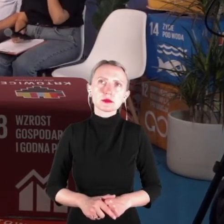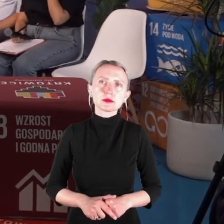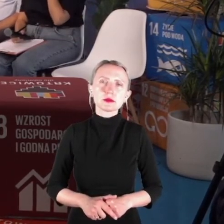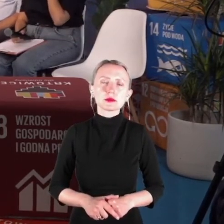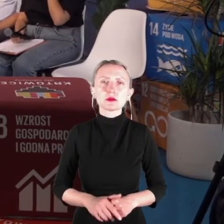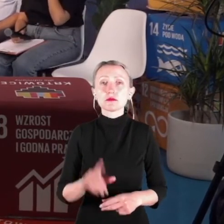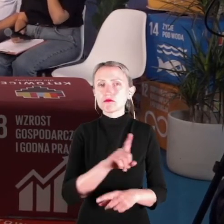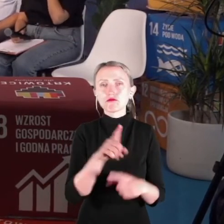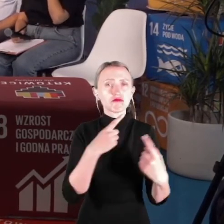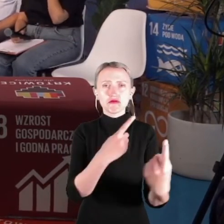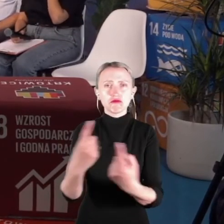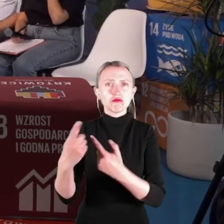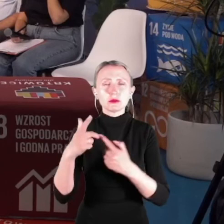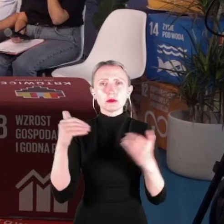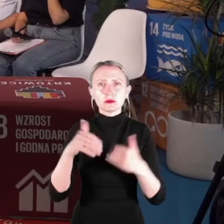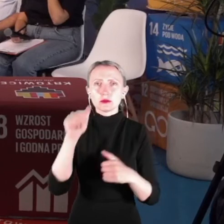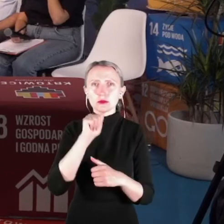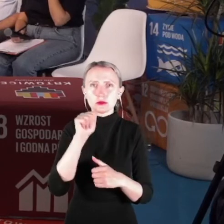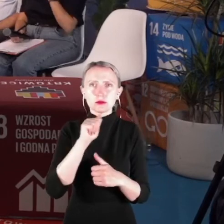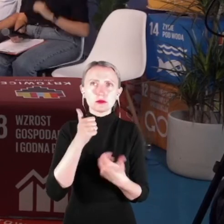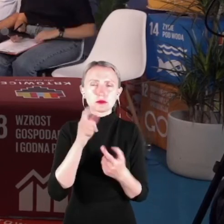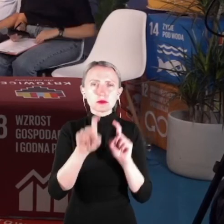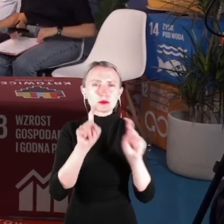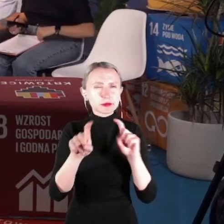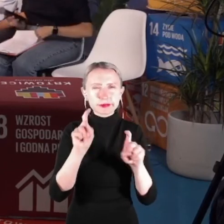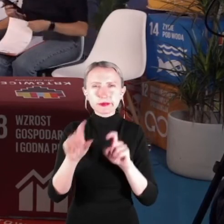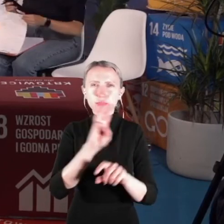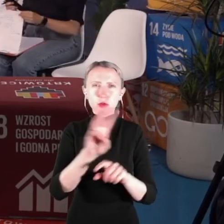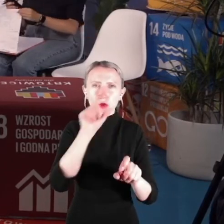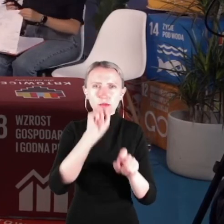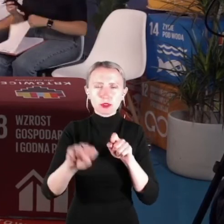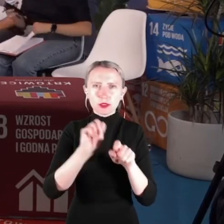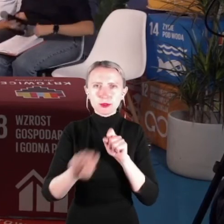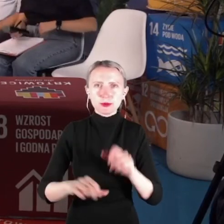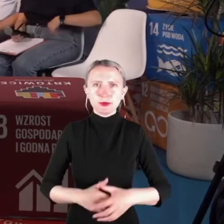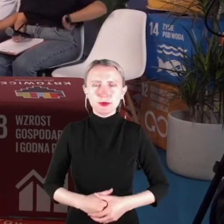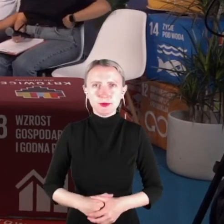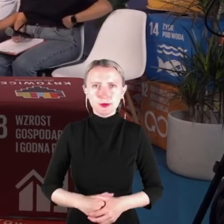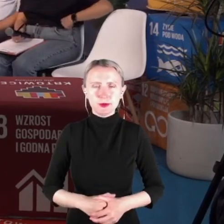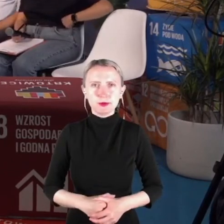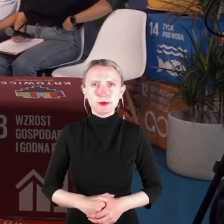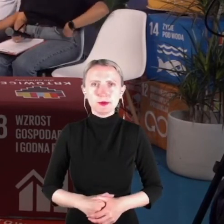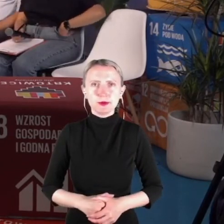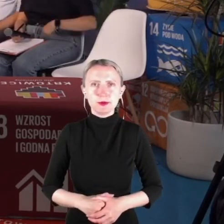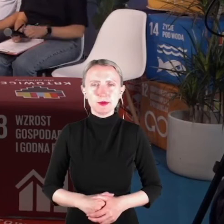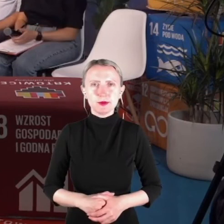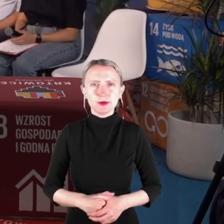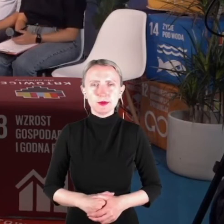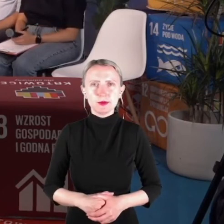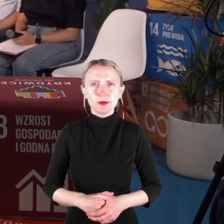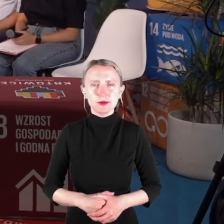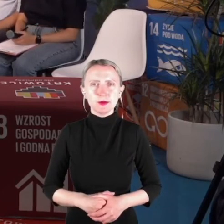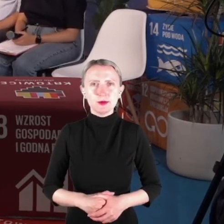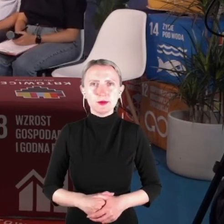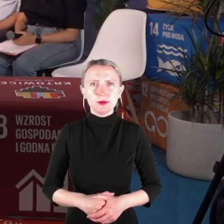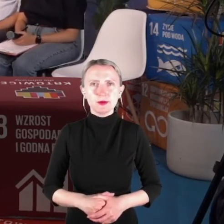But I want to tell you more about the experience we had with the police. So the police have a project to